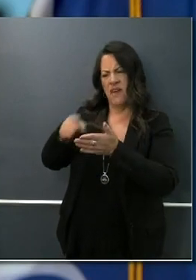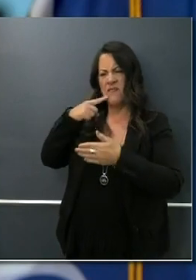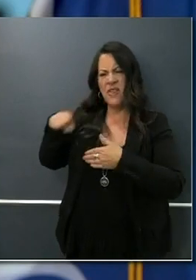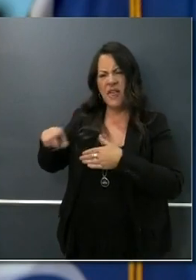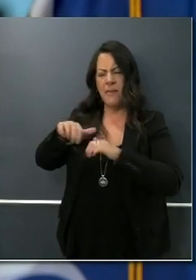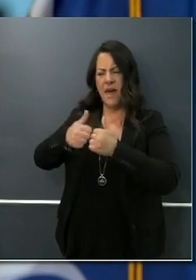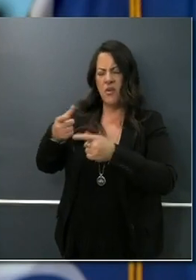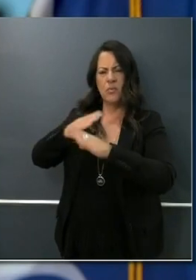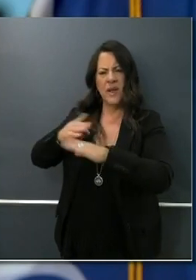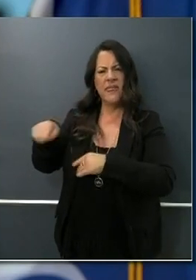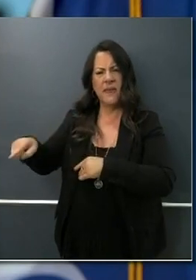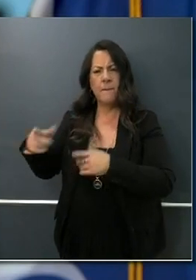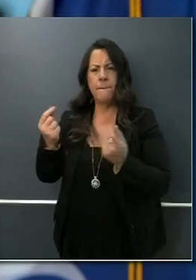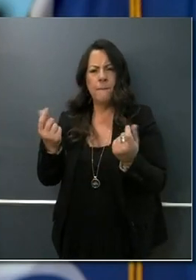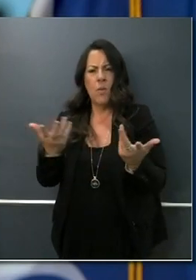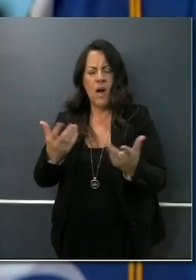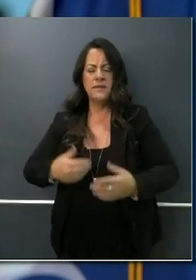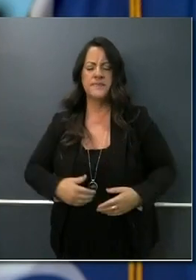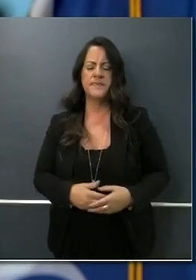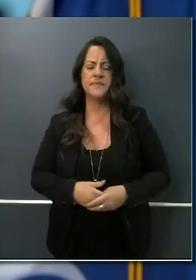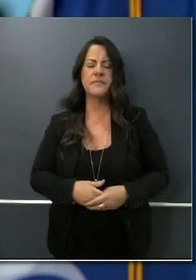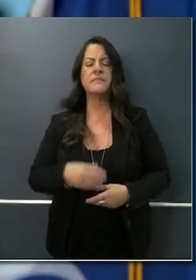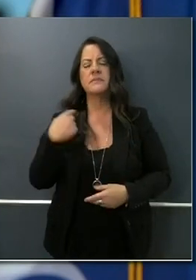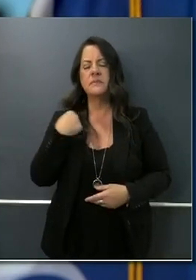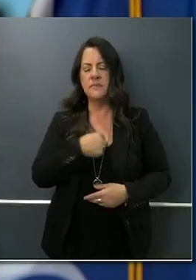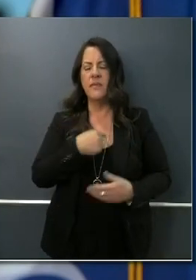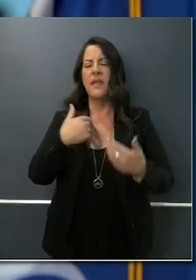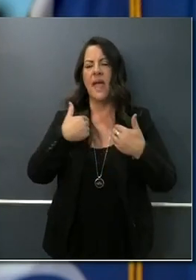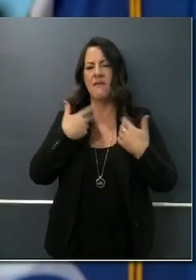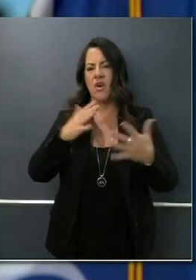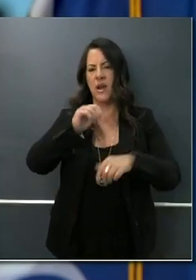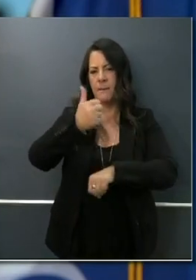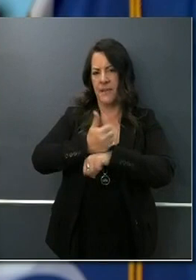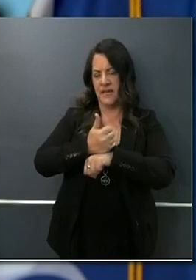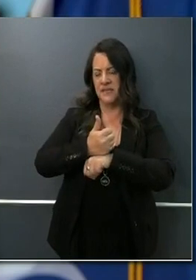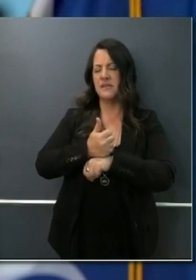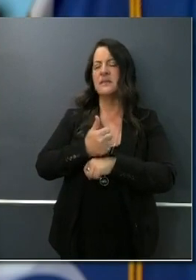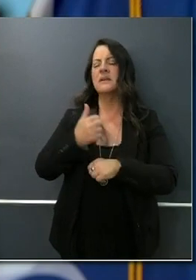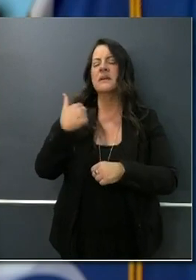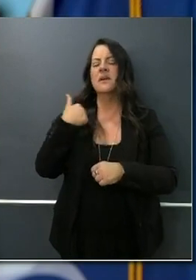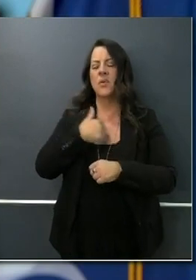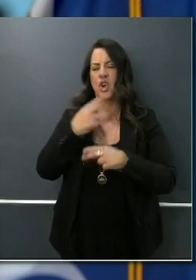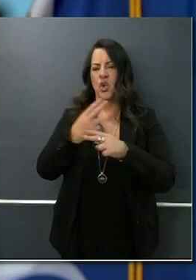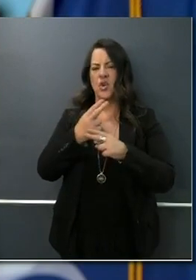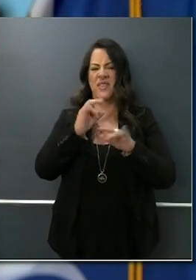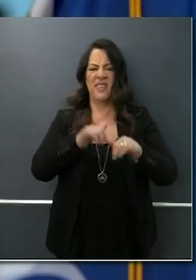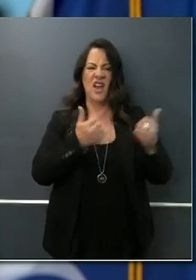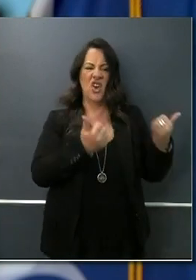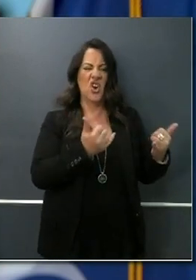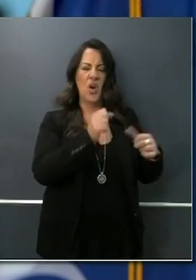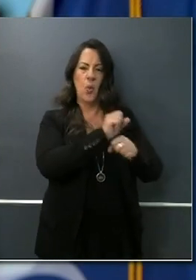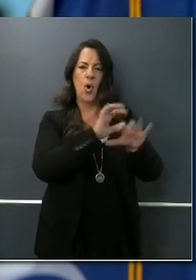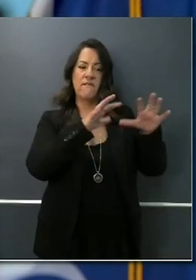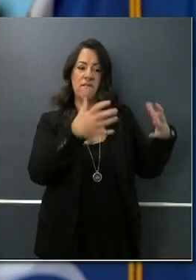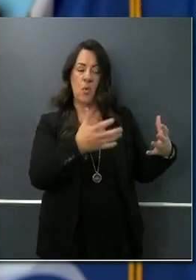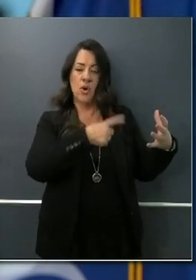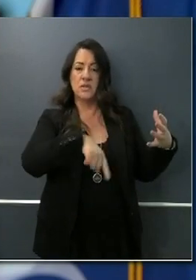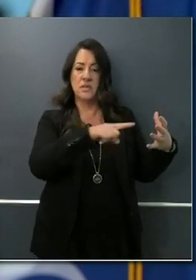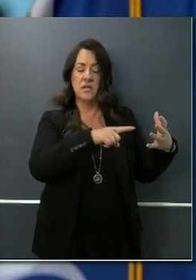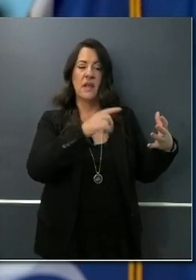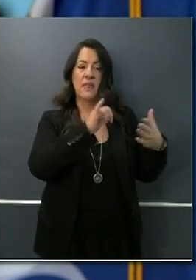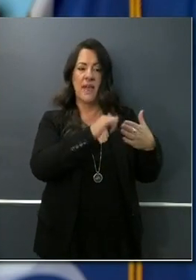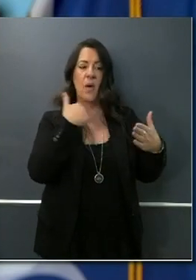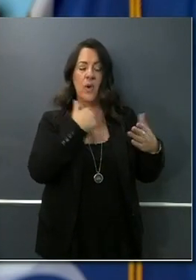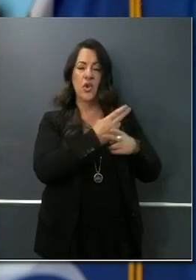22 counties have robust tracing capacity that's already in place. We're building off that existing workforce. We are going